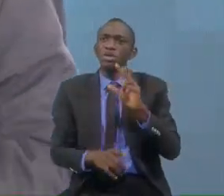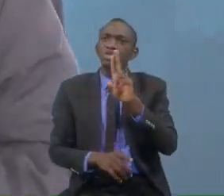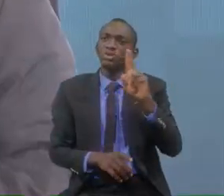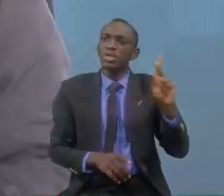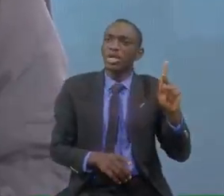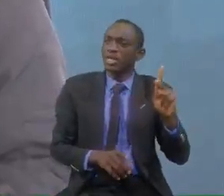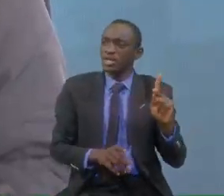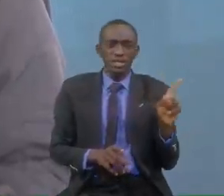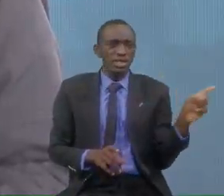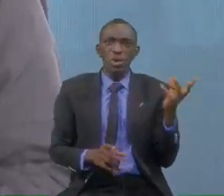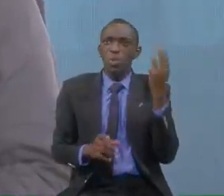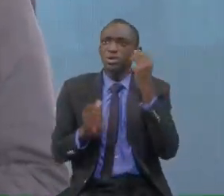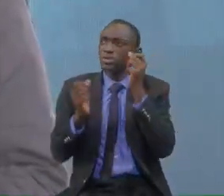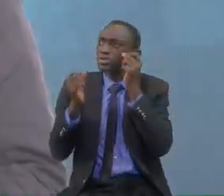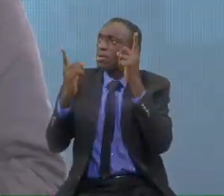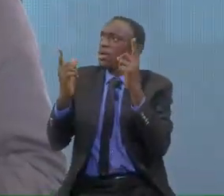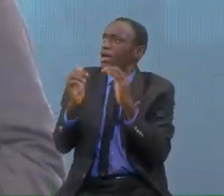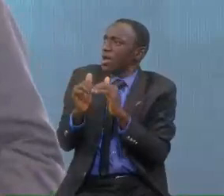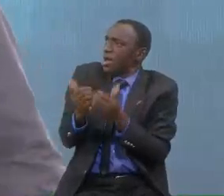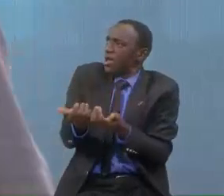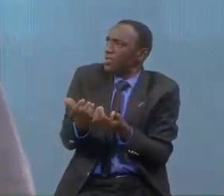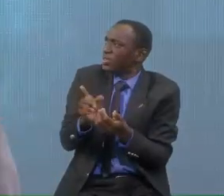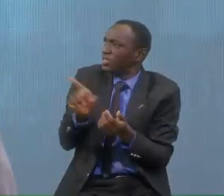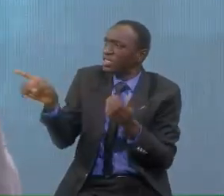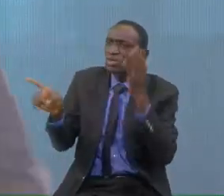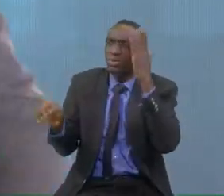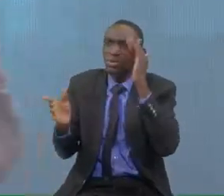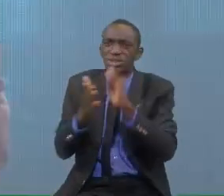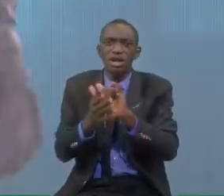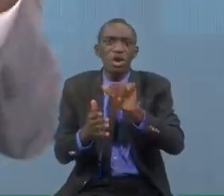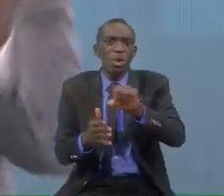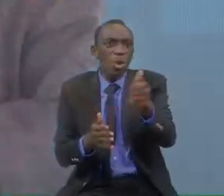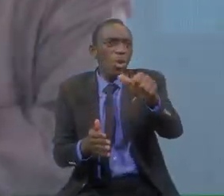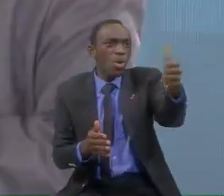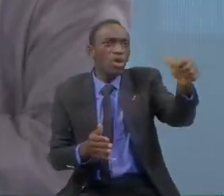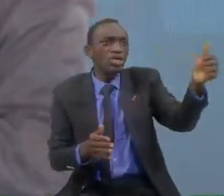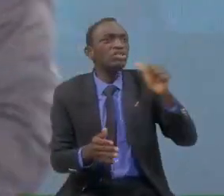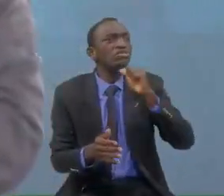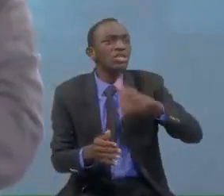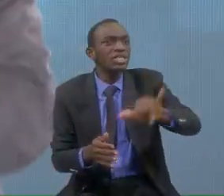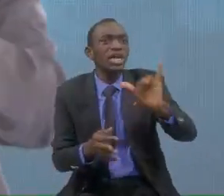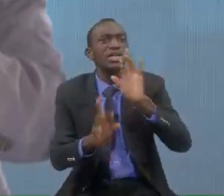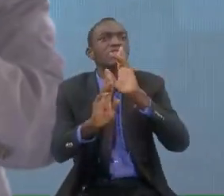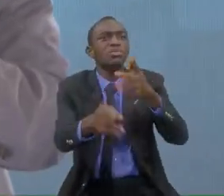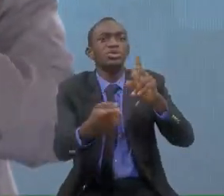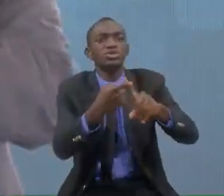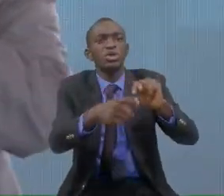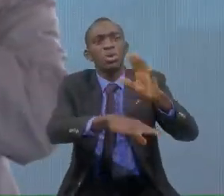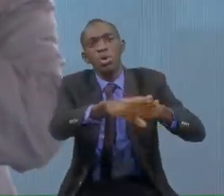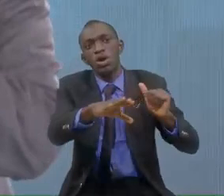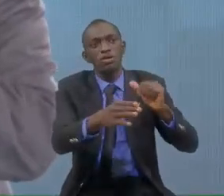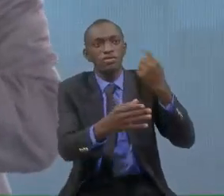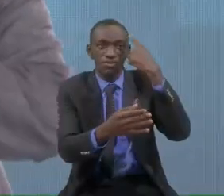surprised. How did he know that those people had not responded? As they responded, then I prayed